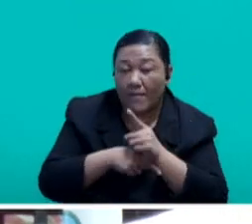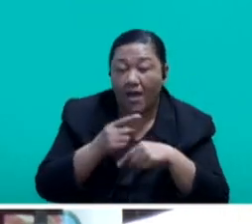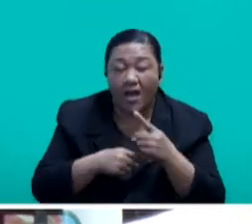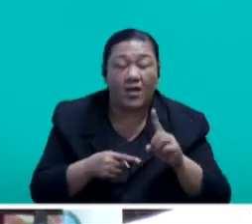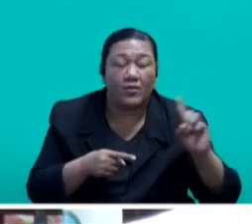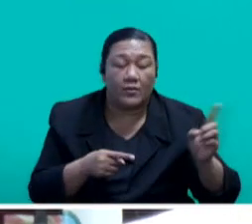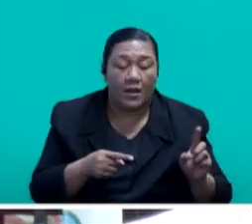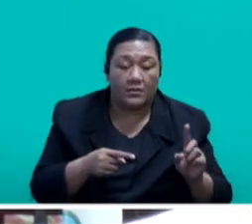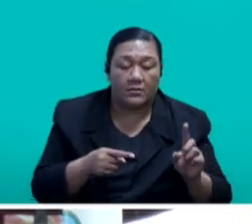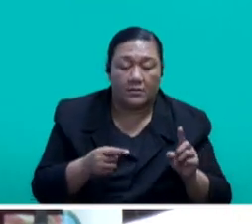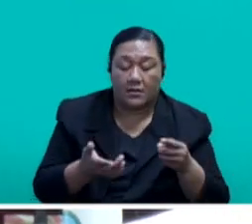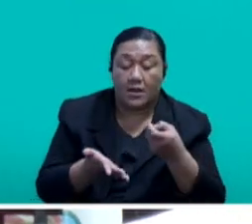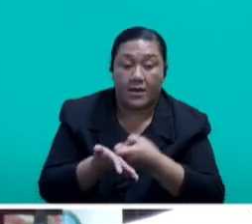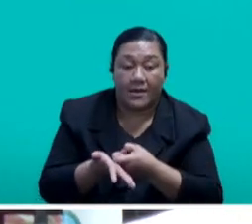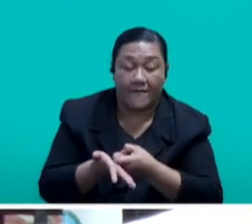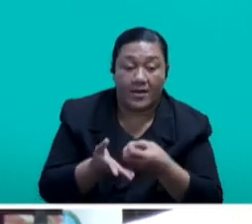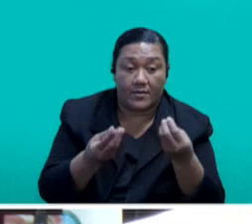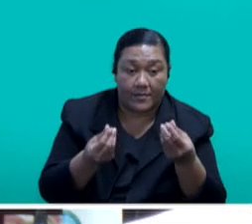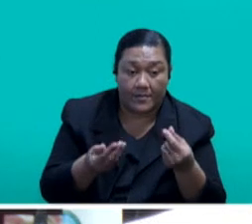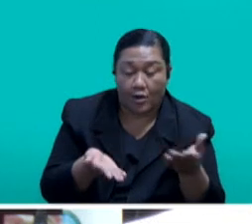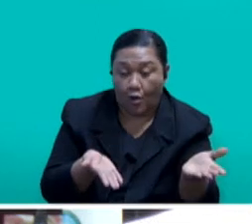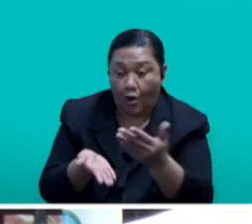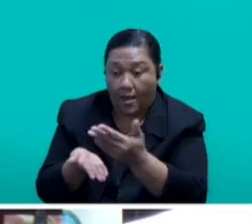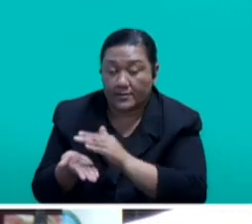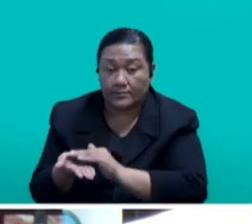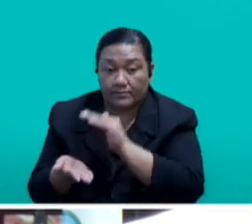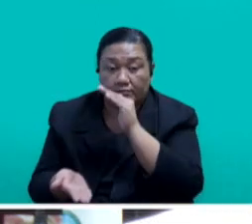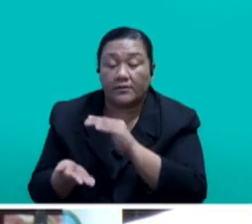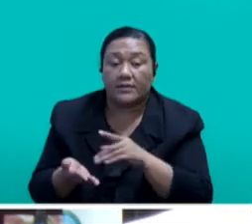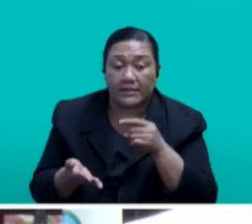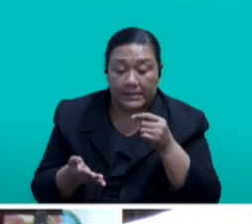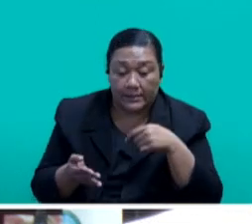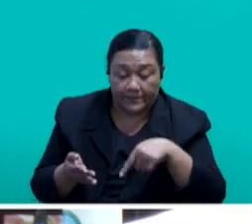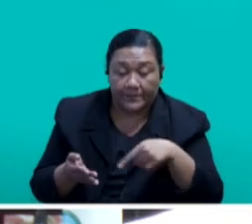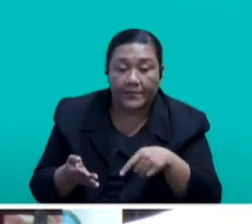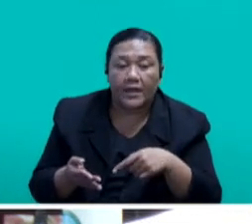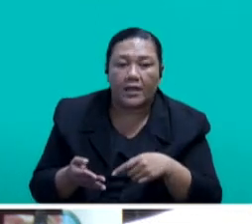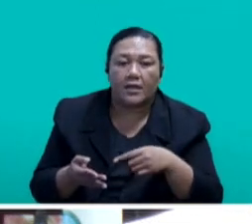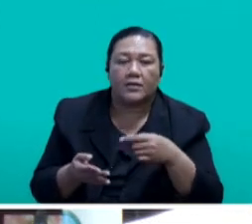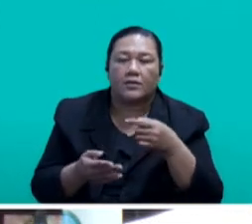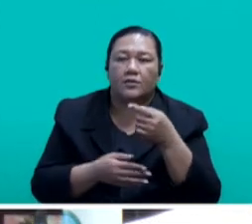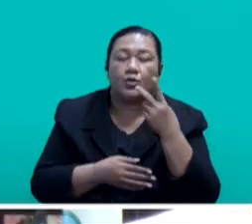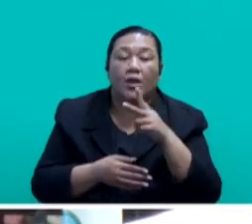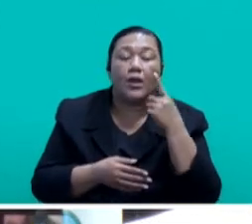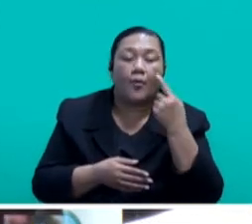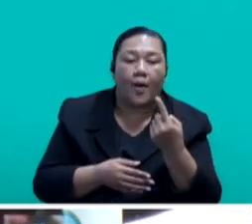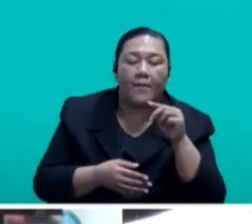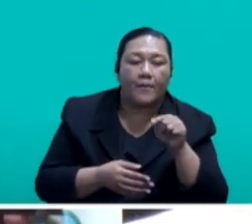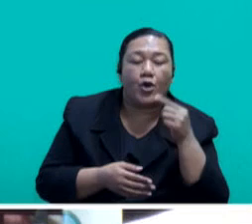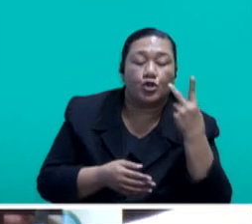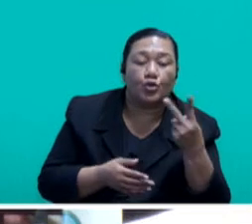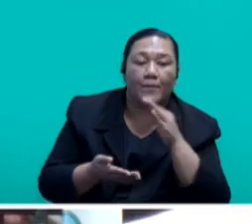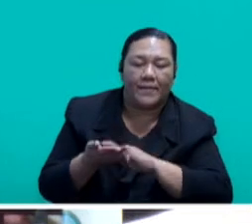to this month, has collected a revenue of $21.2 million, which is an